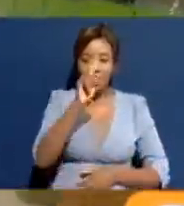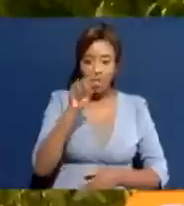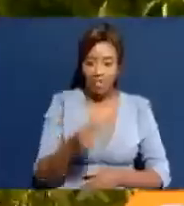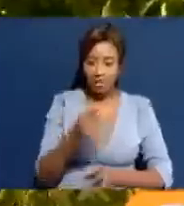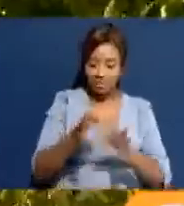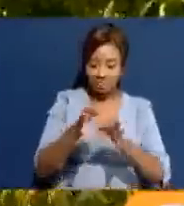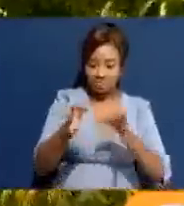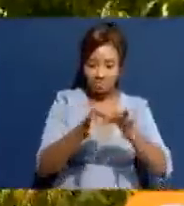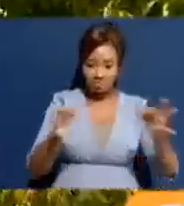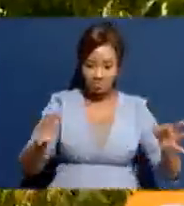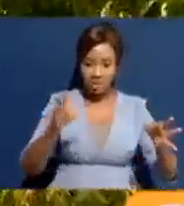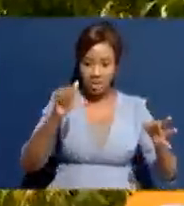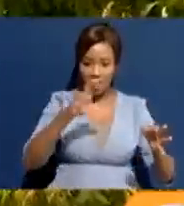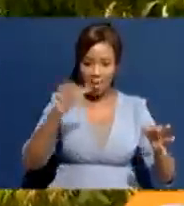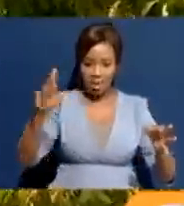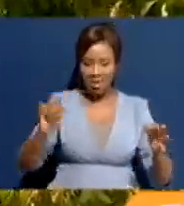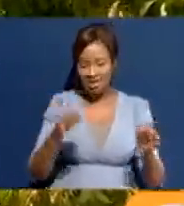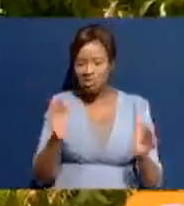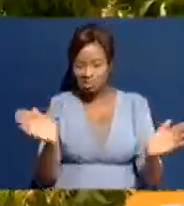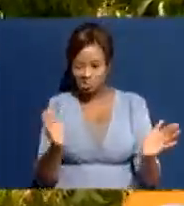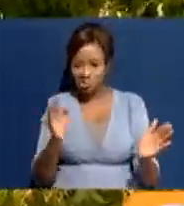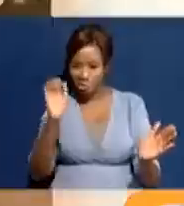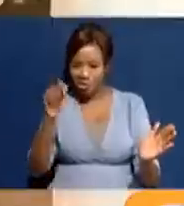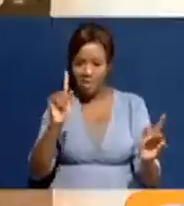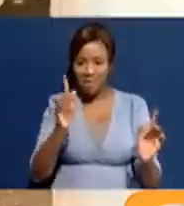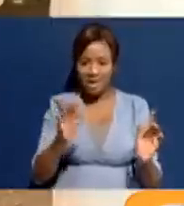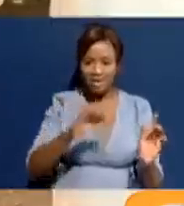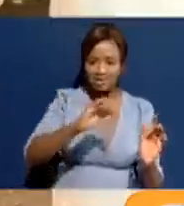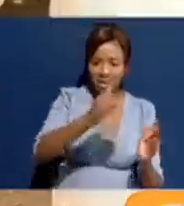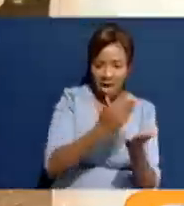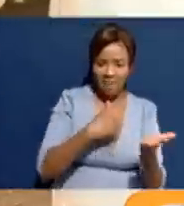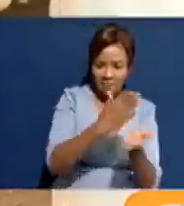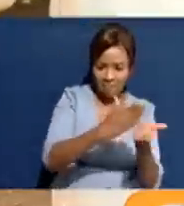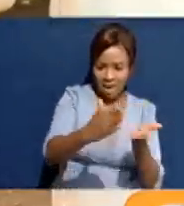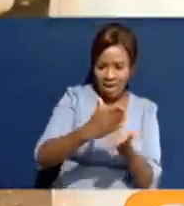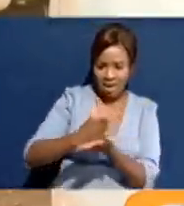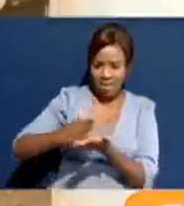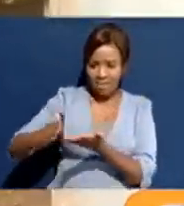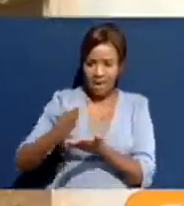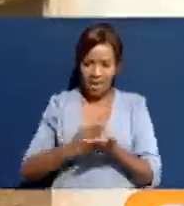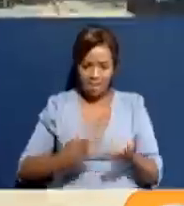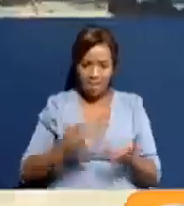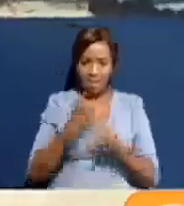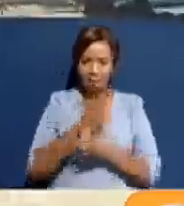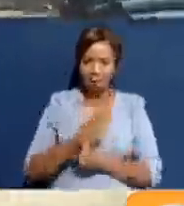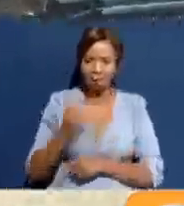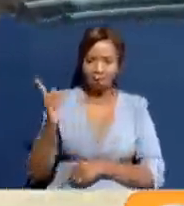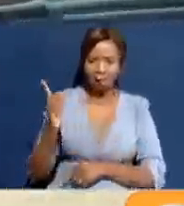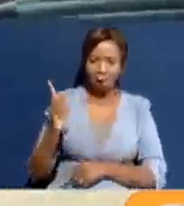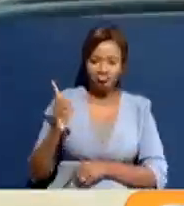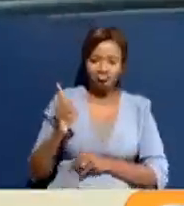small industrial city. There are different sections and industries such as dairy, farming, plastic